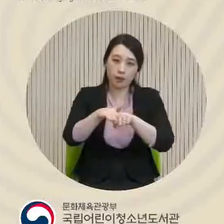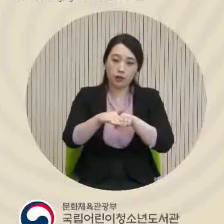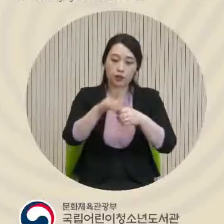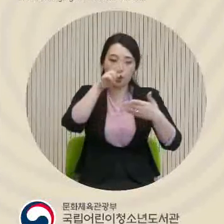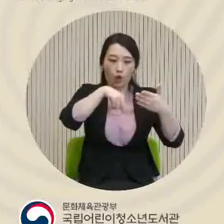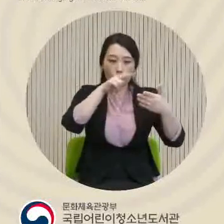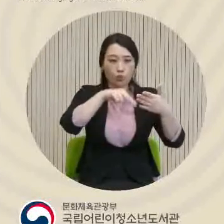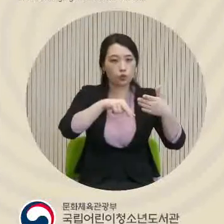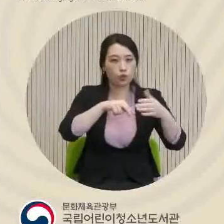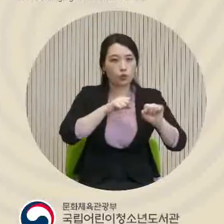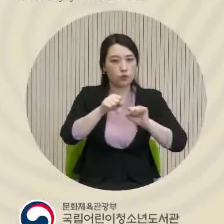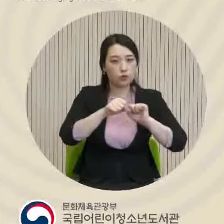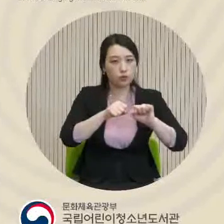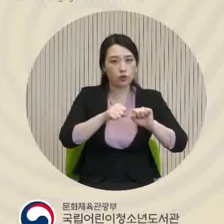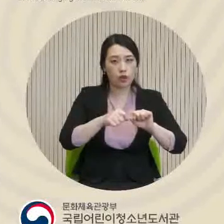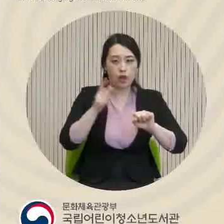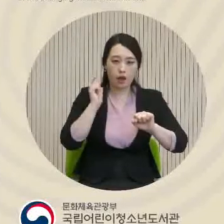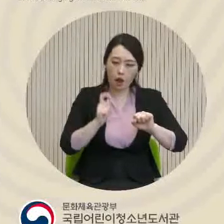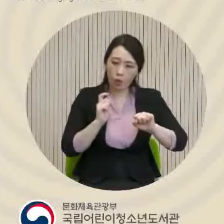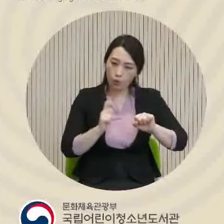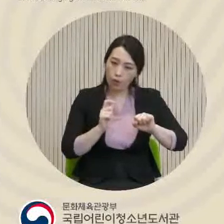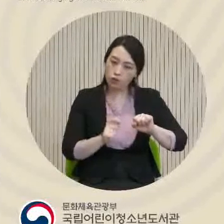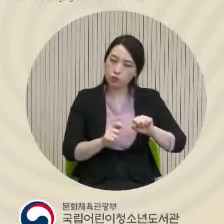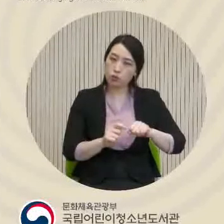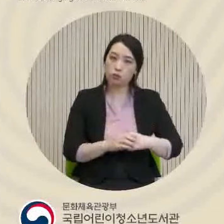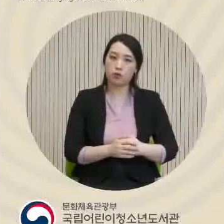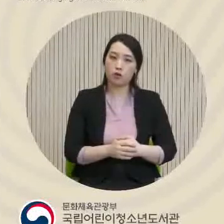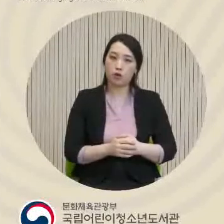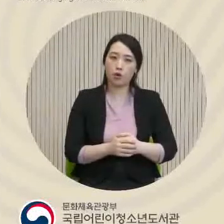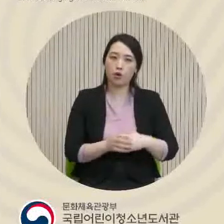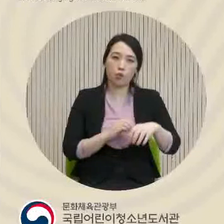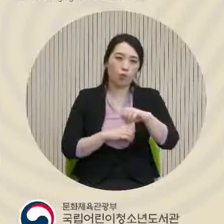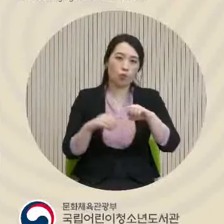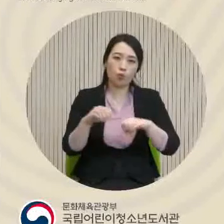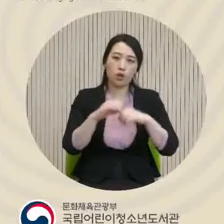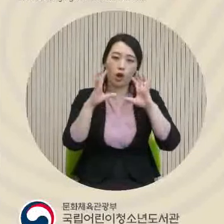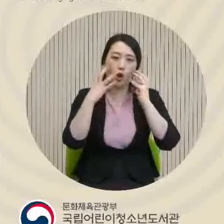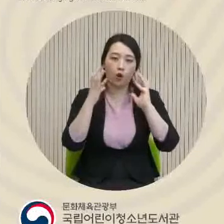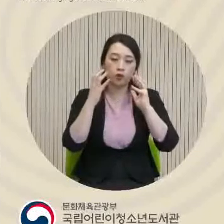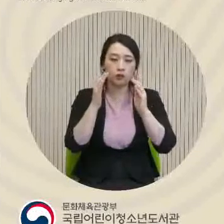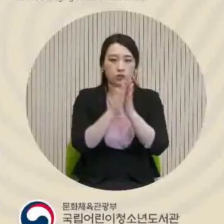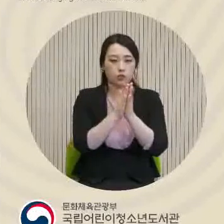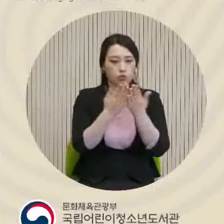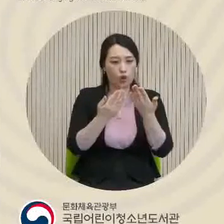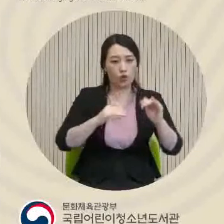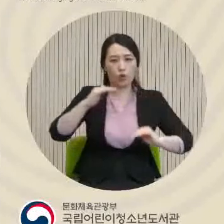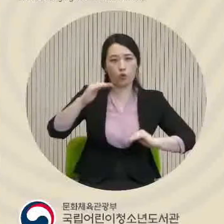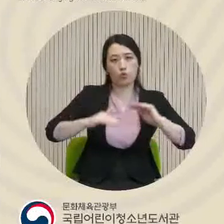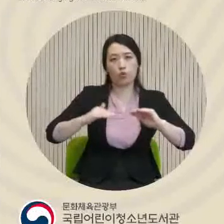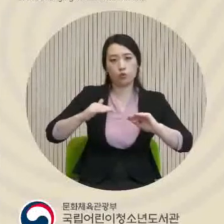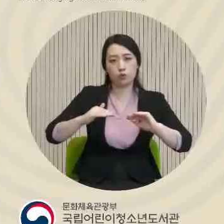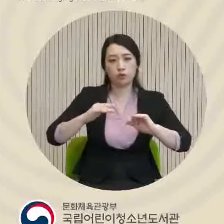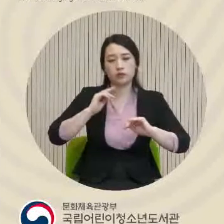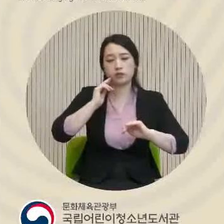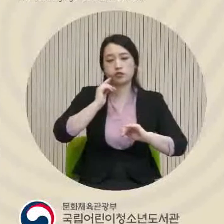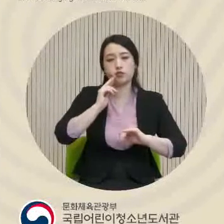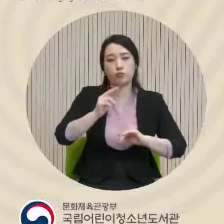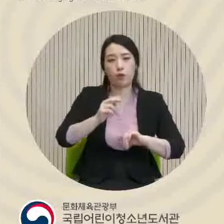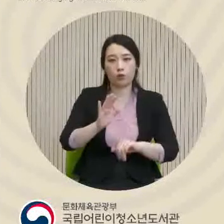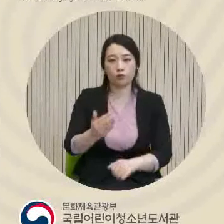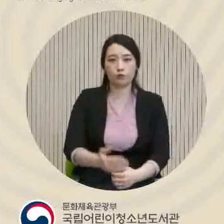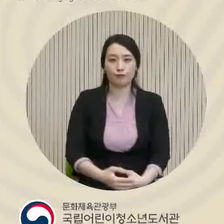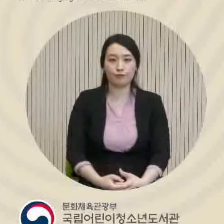Too much emphasis on traditional style reading and activities may exacerbate the reading gap